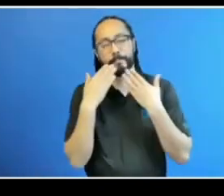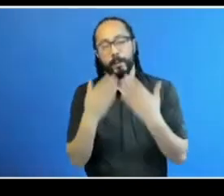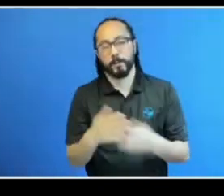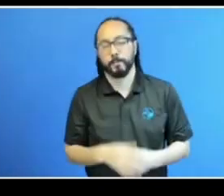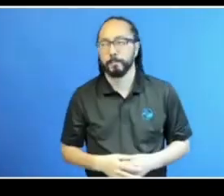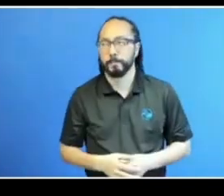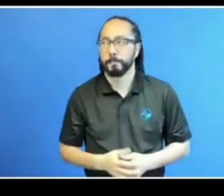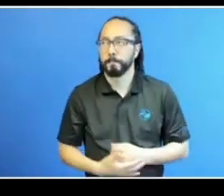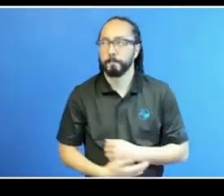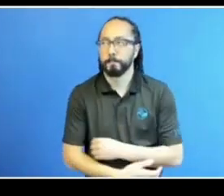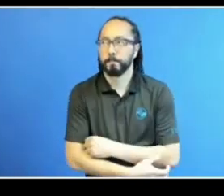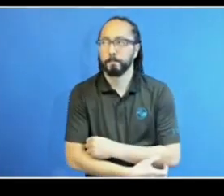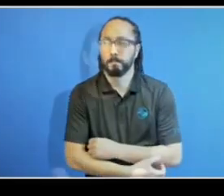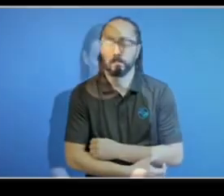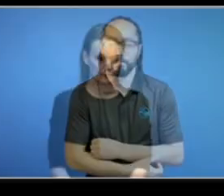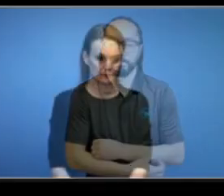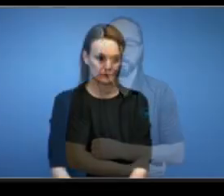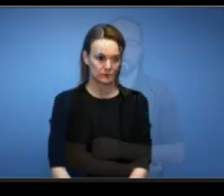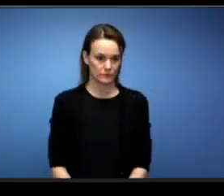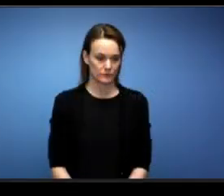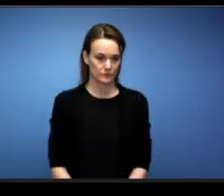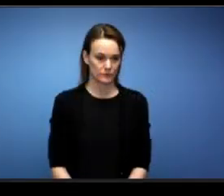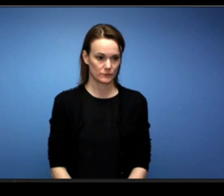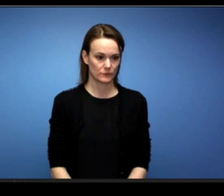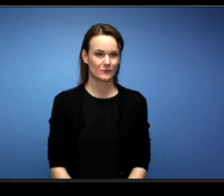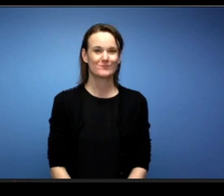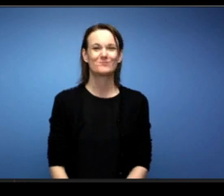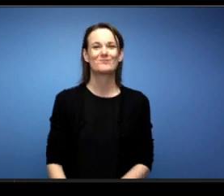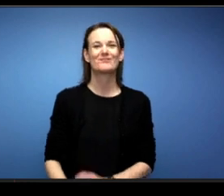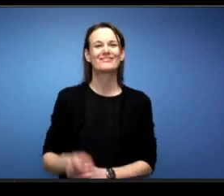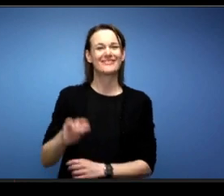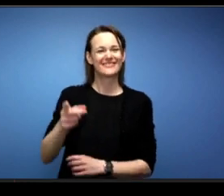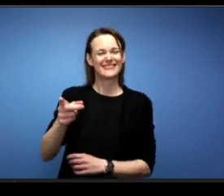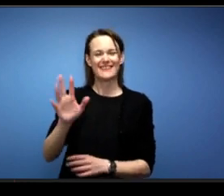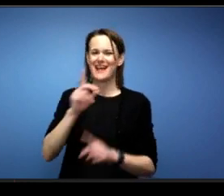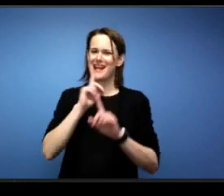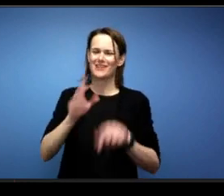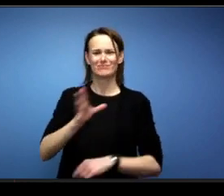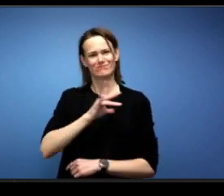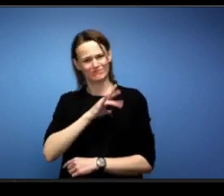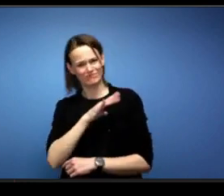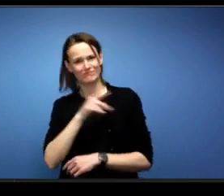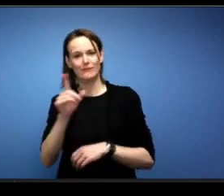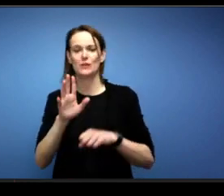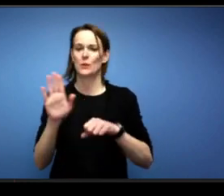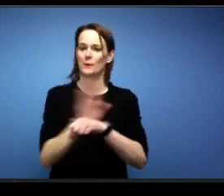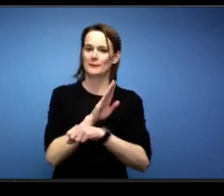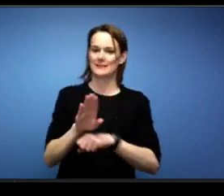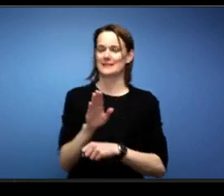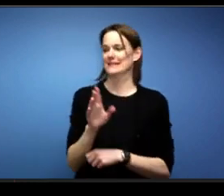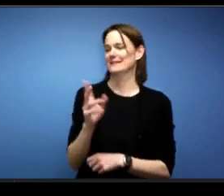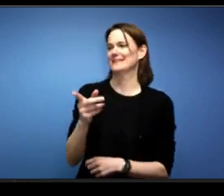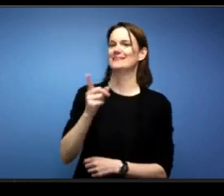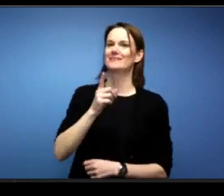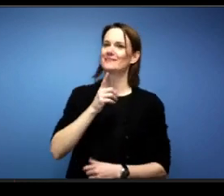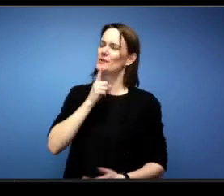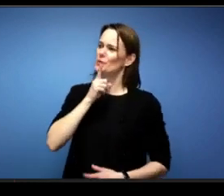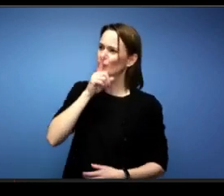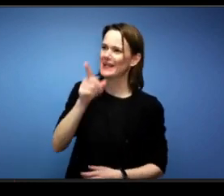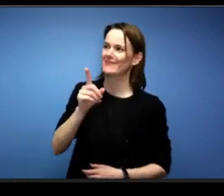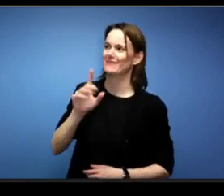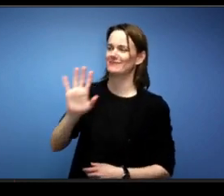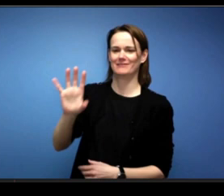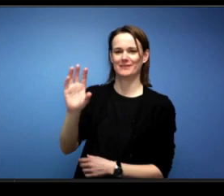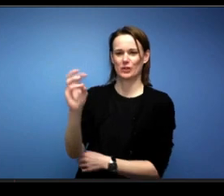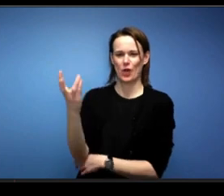Yeah, I love that answer. And yeah, it's totally really cool what you're doing, because I think that your business is really authentic in its own way.